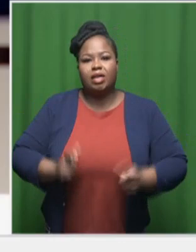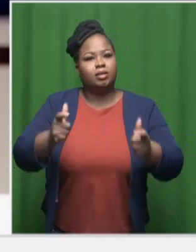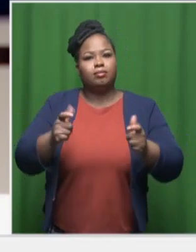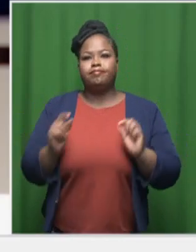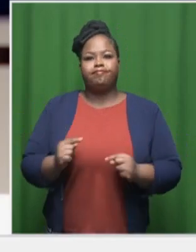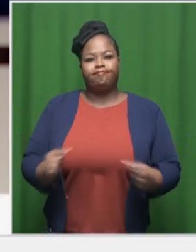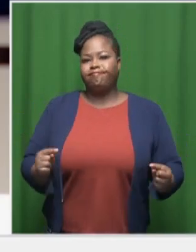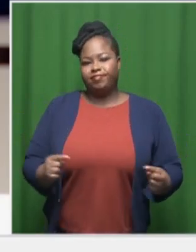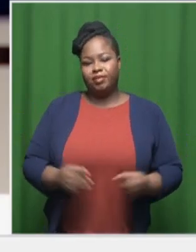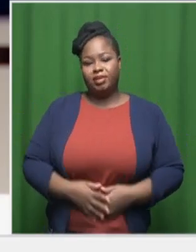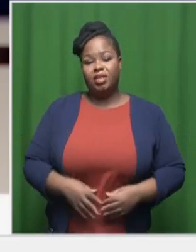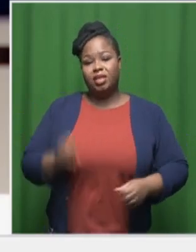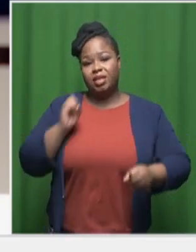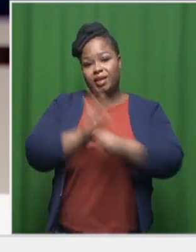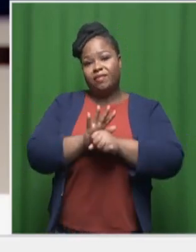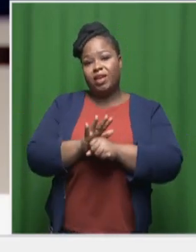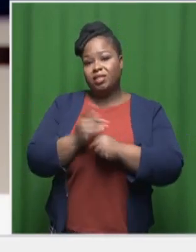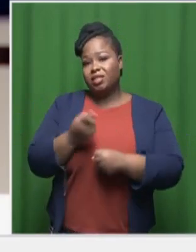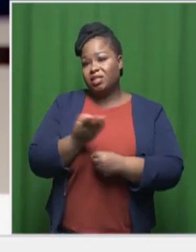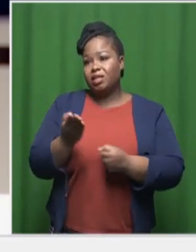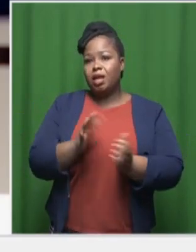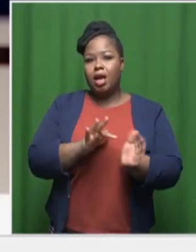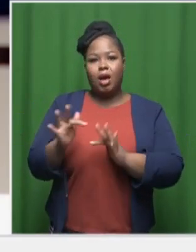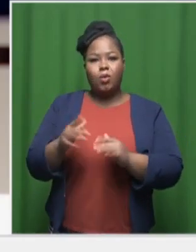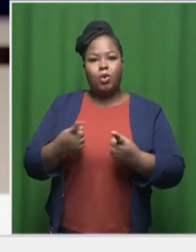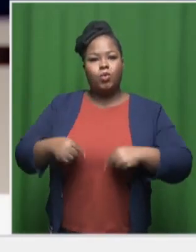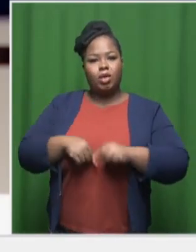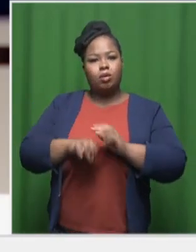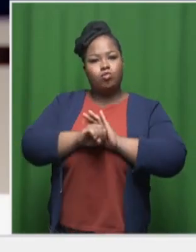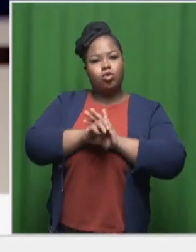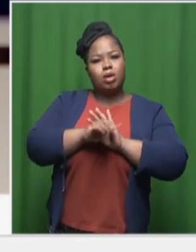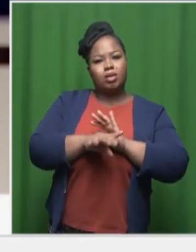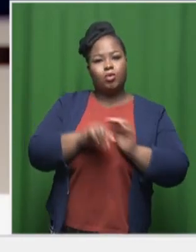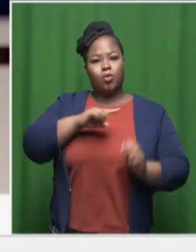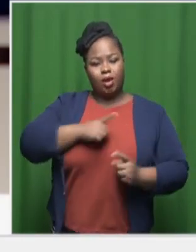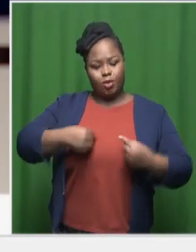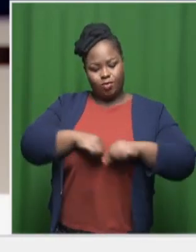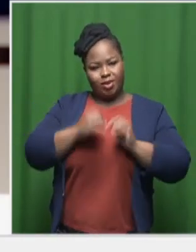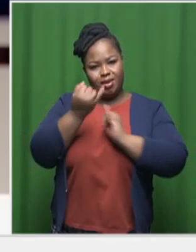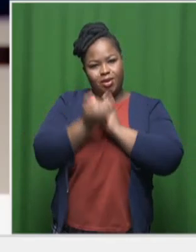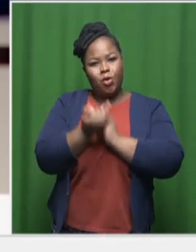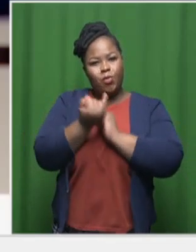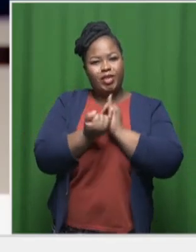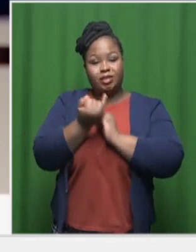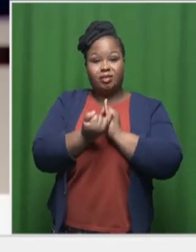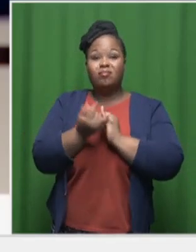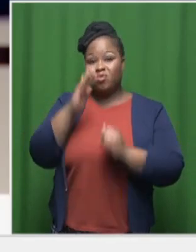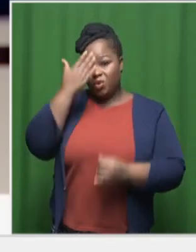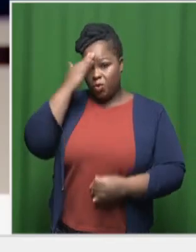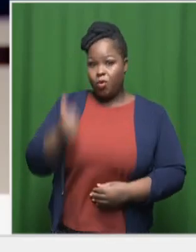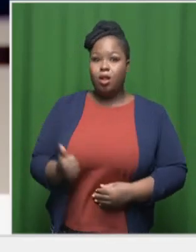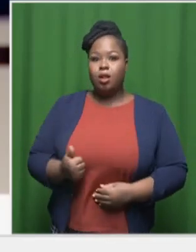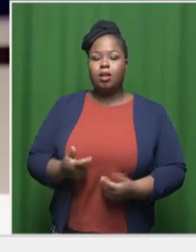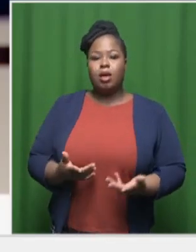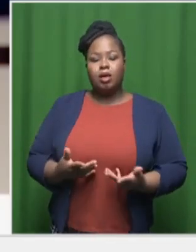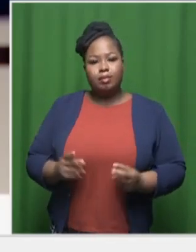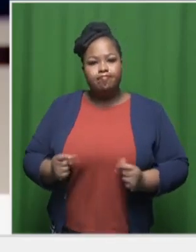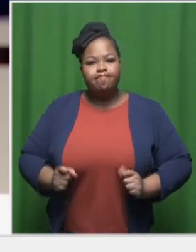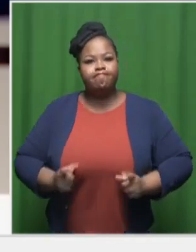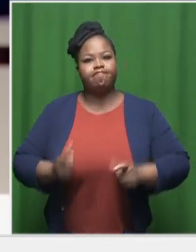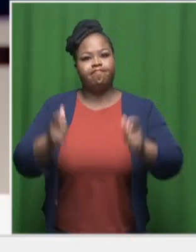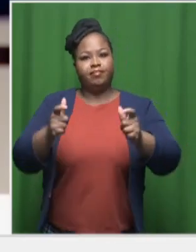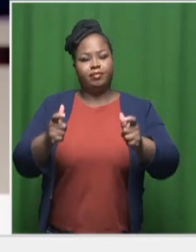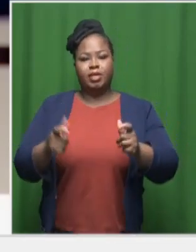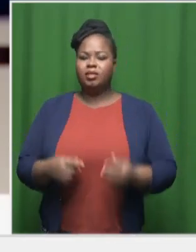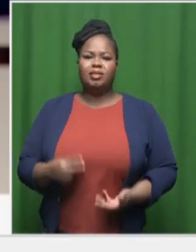it actually affected our competitiveness because we are in an environment that is quite agile, and we couldn't be